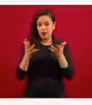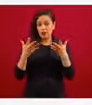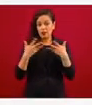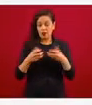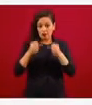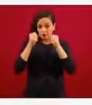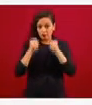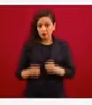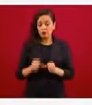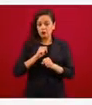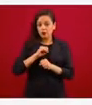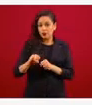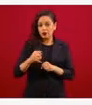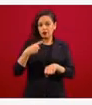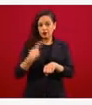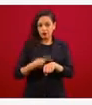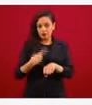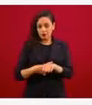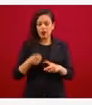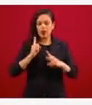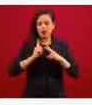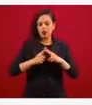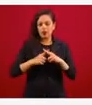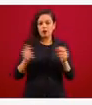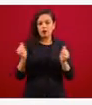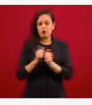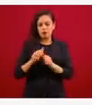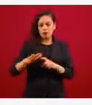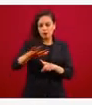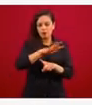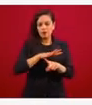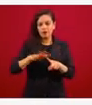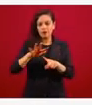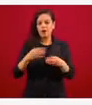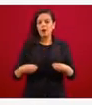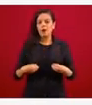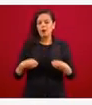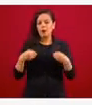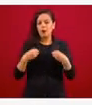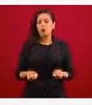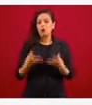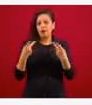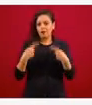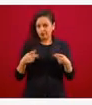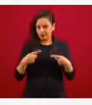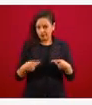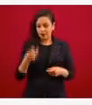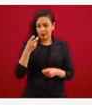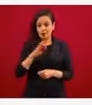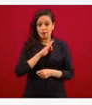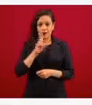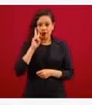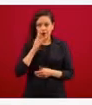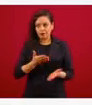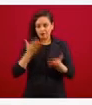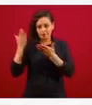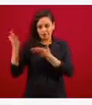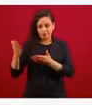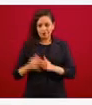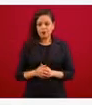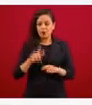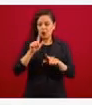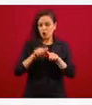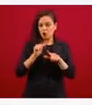useful indicator, which is the accumulated incidence rate, which is the amount of